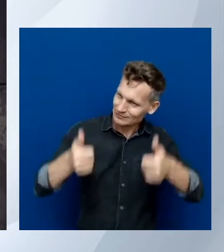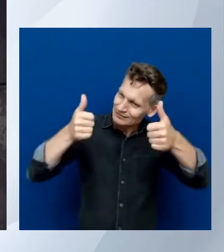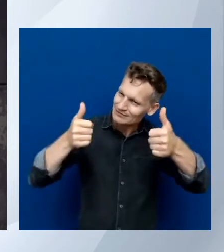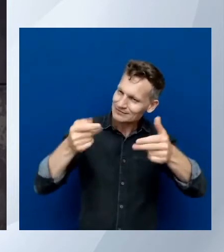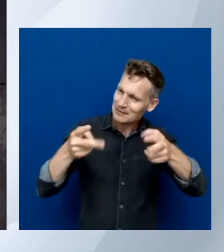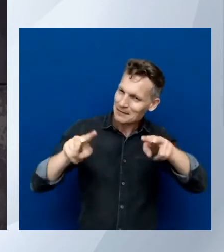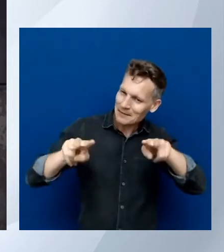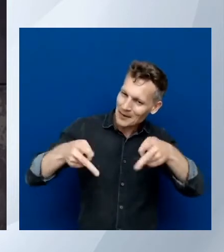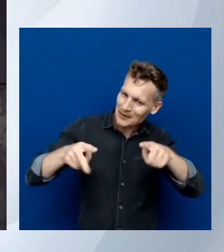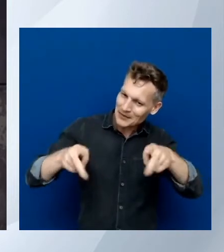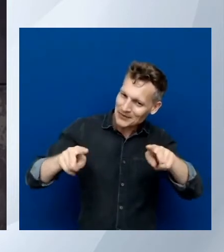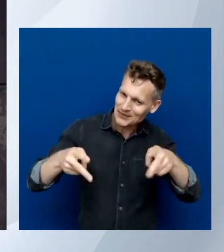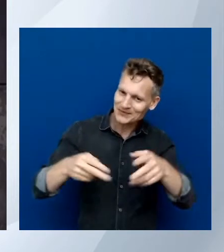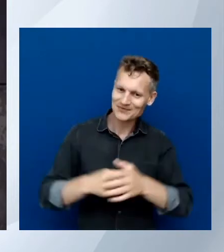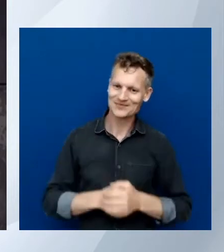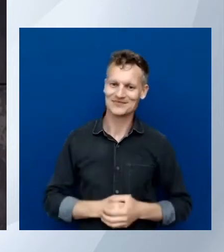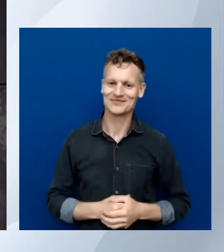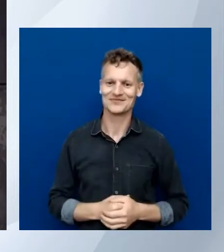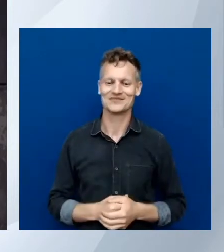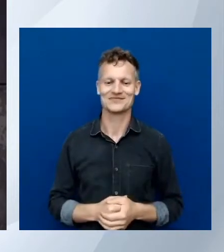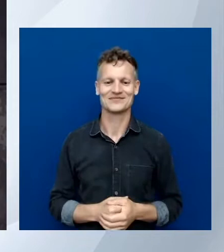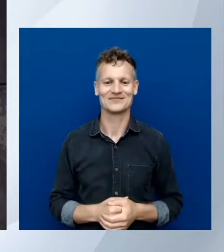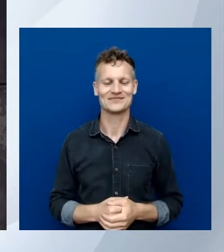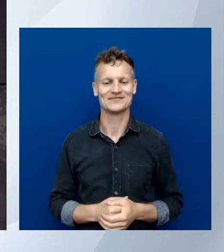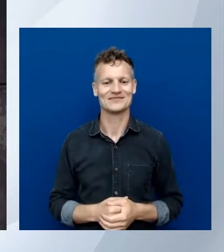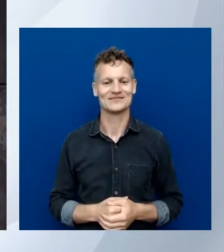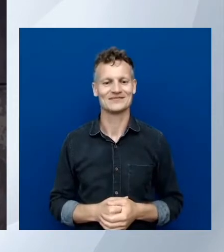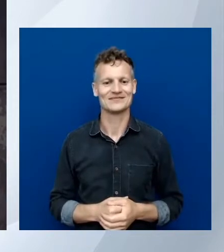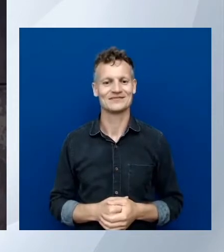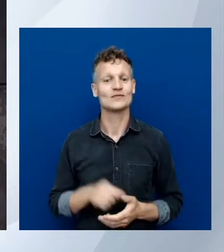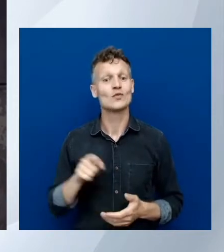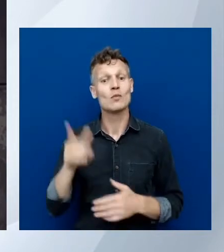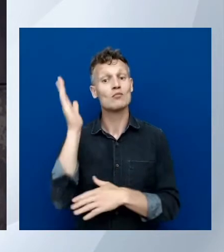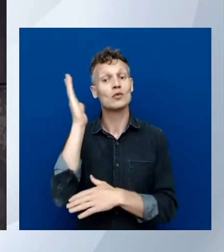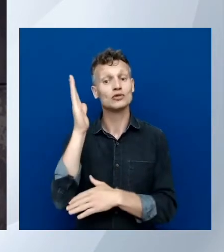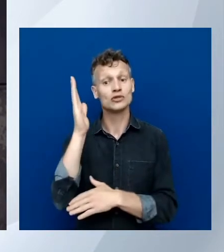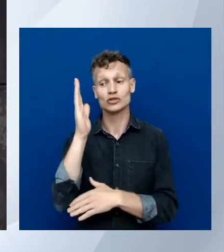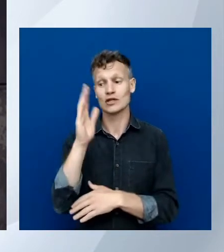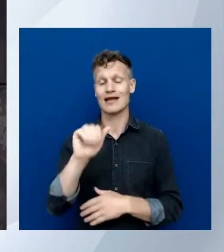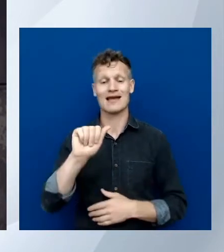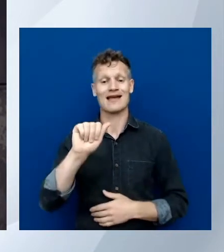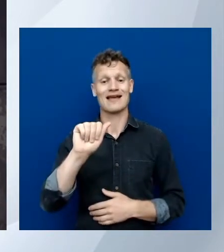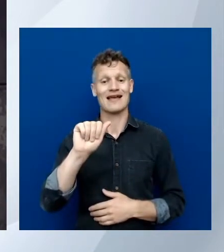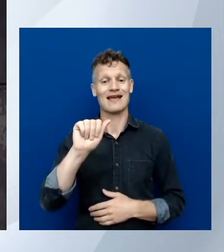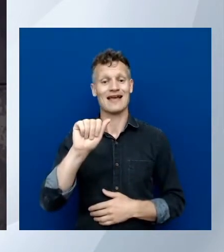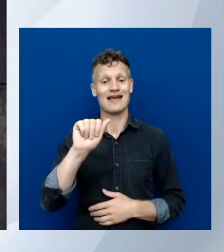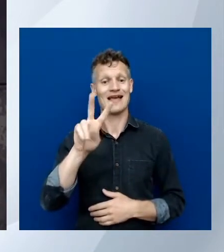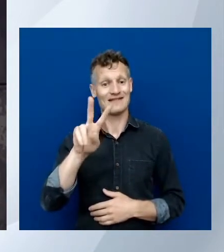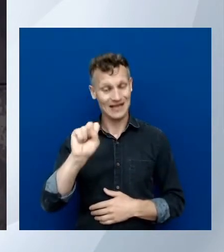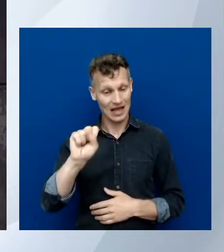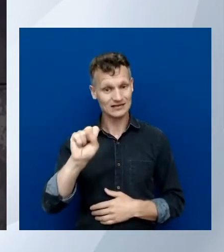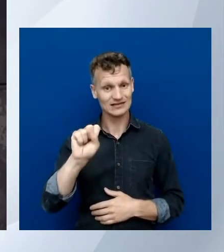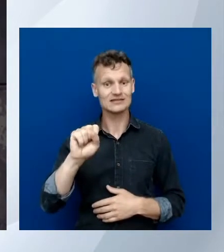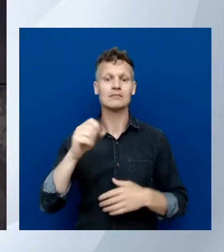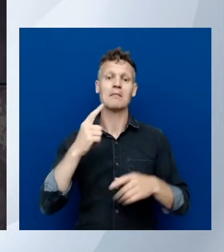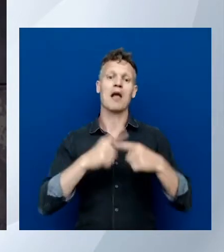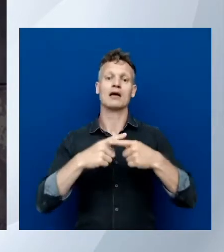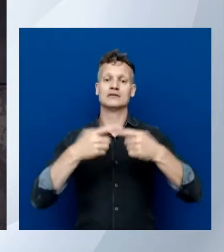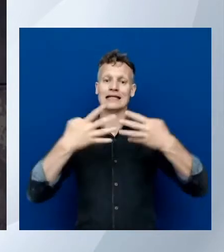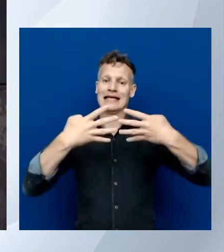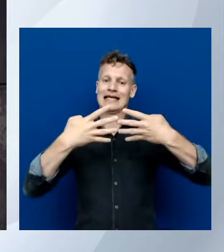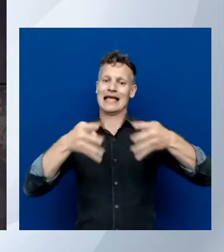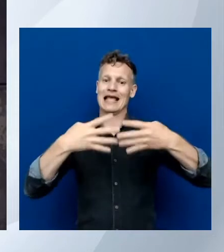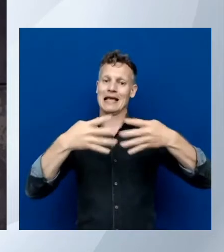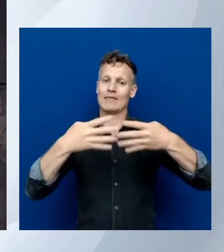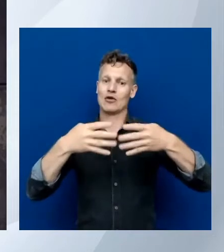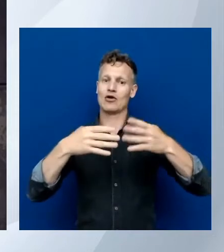Yeah. Okay. So your session will be about AKS, and then especially Gatekeeper and policies. Things were all new to me.